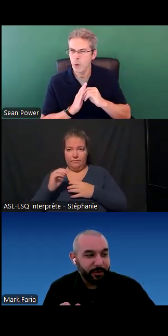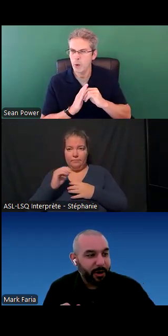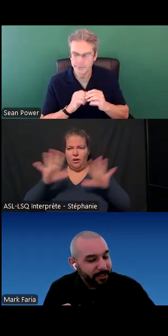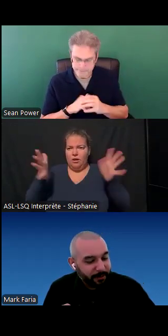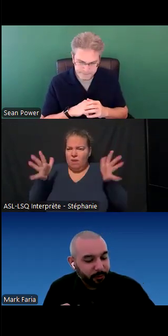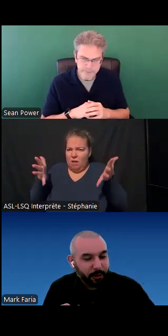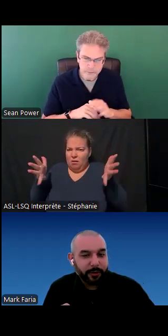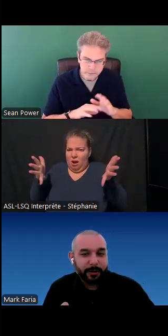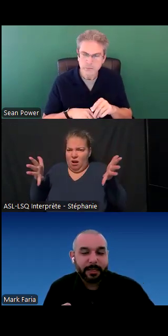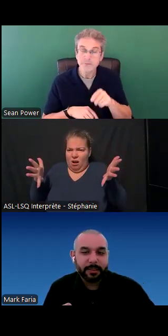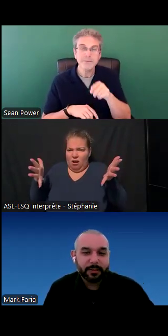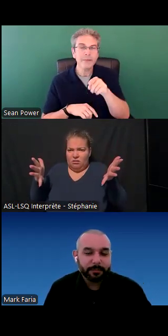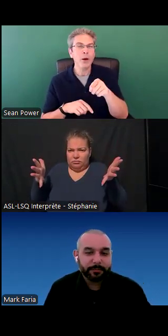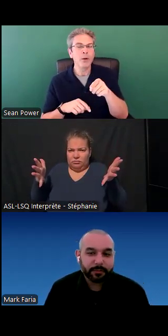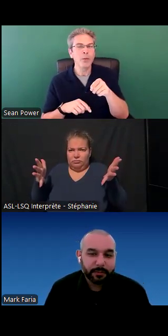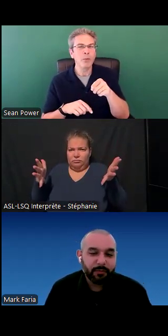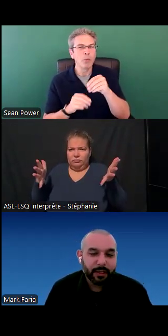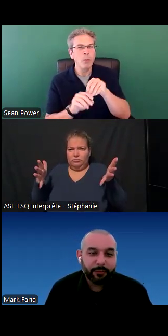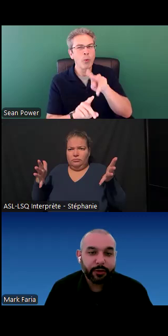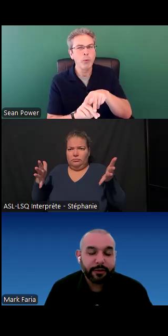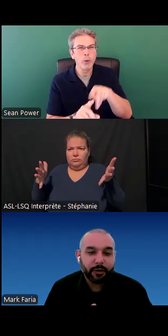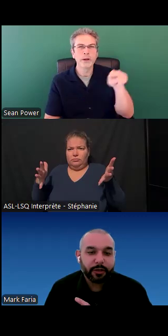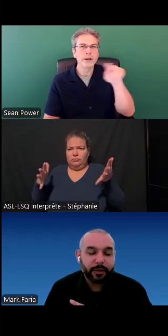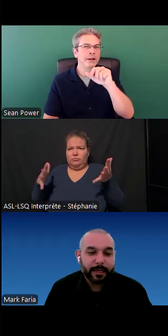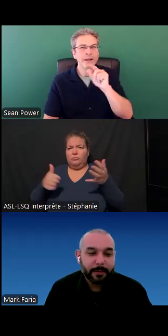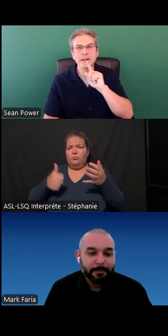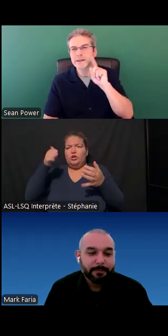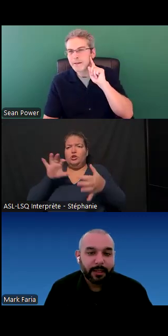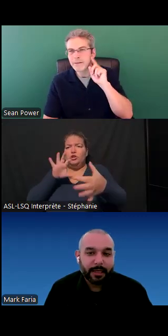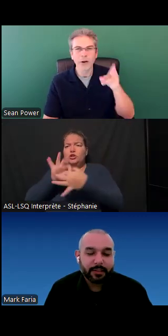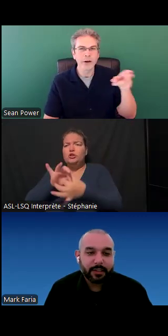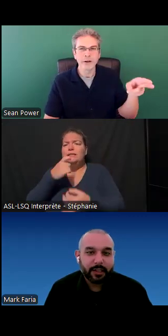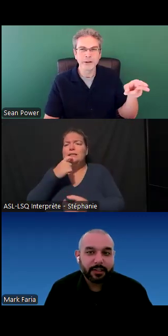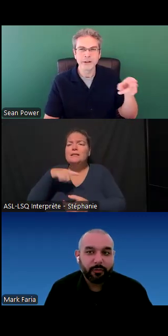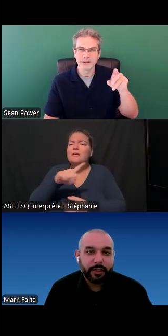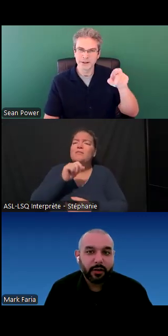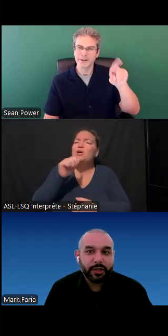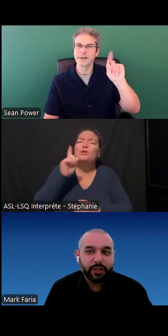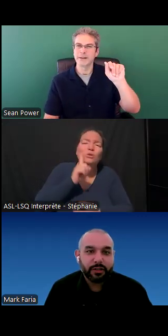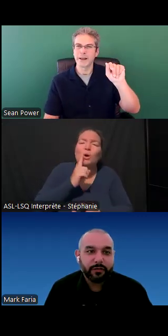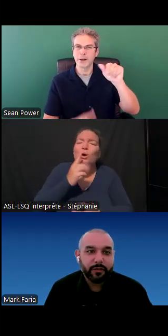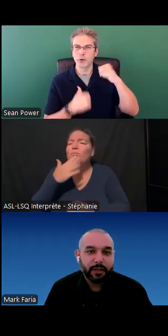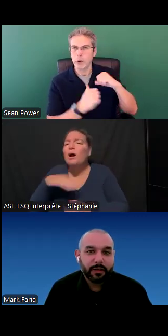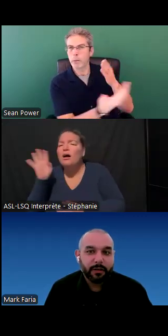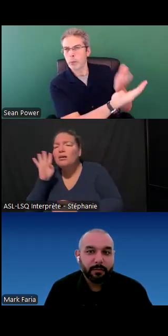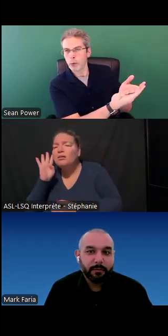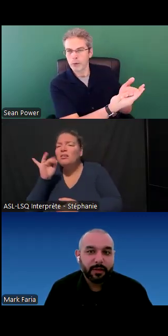that are not deaf or hard of hearing, because if you're deaf or hard of hearing, it's not really a question of,